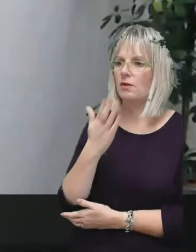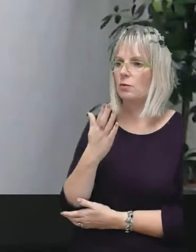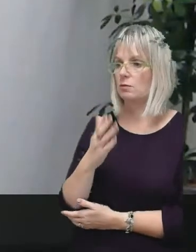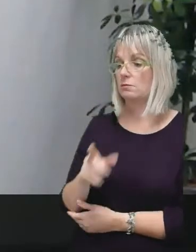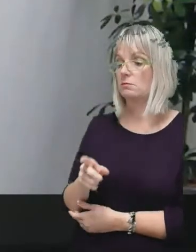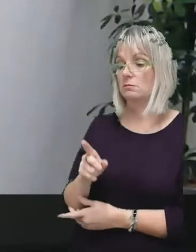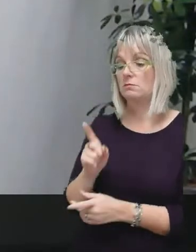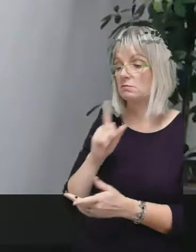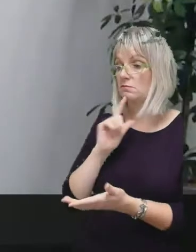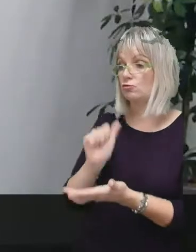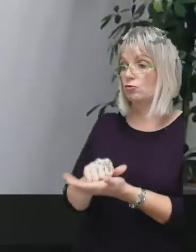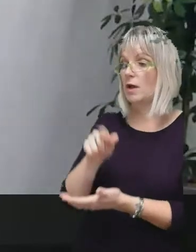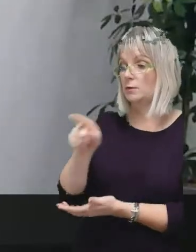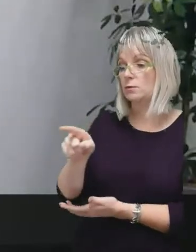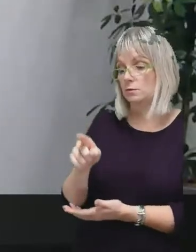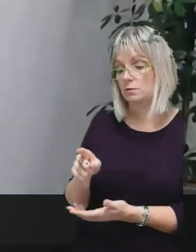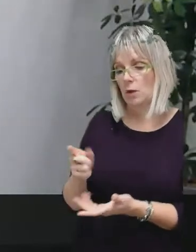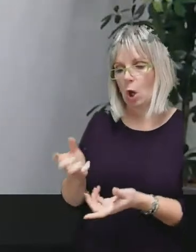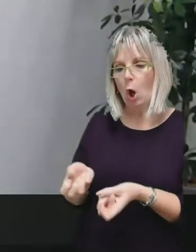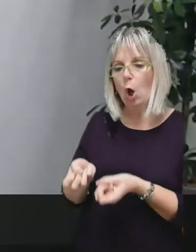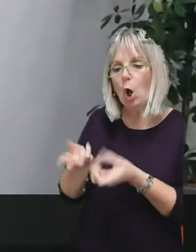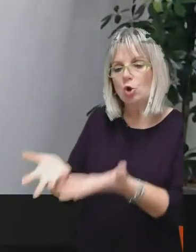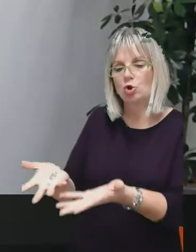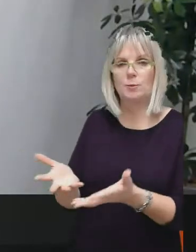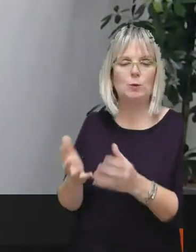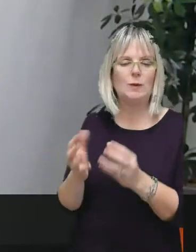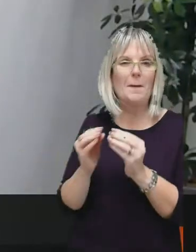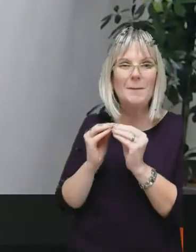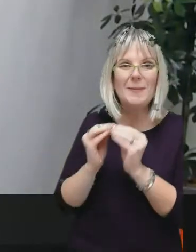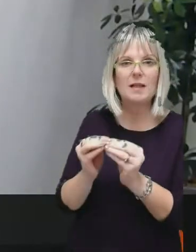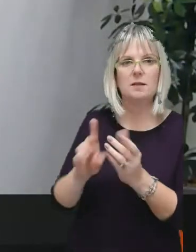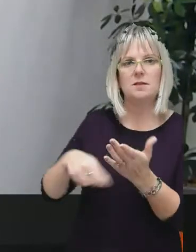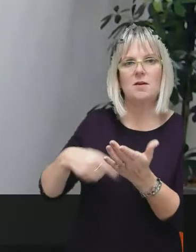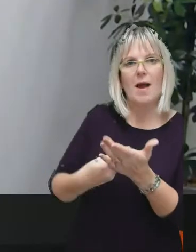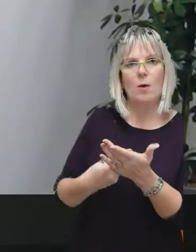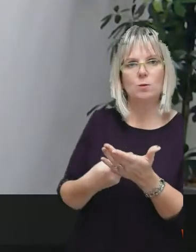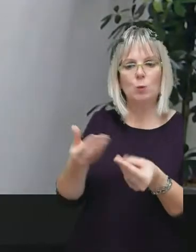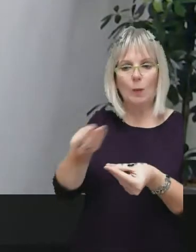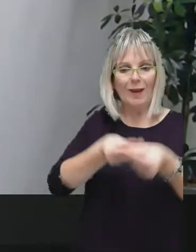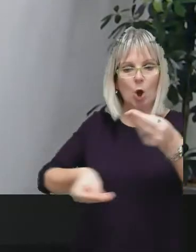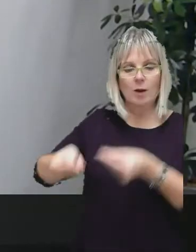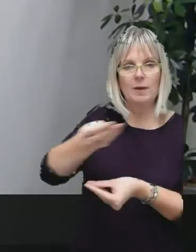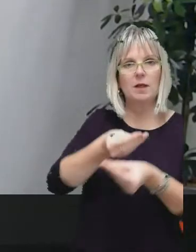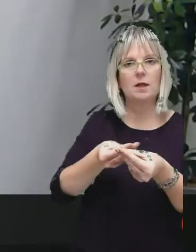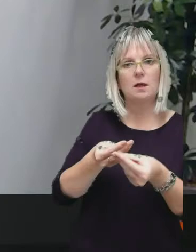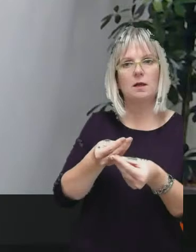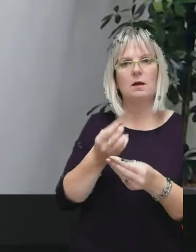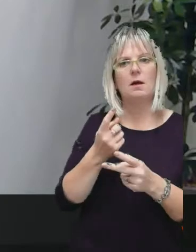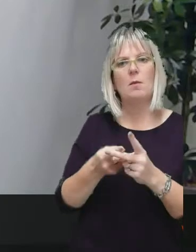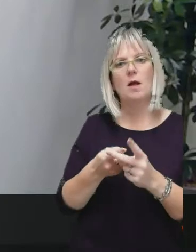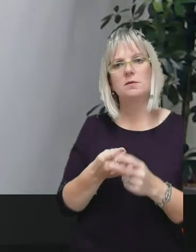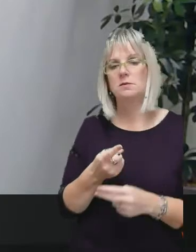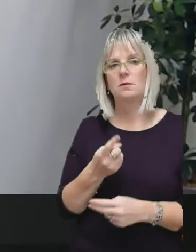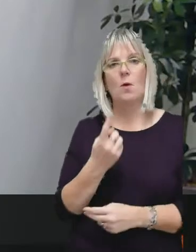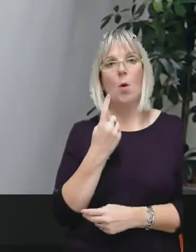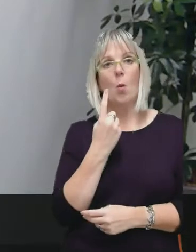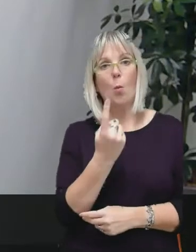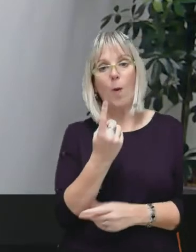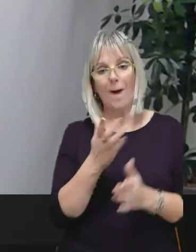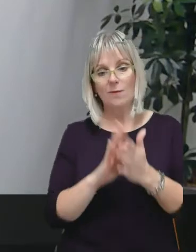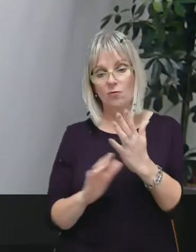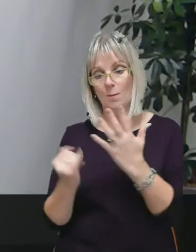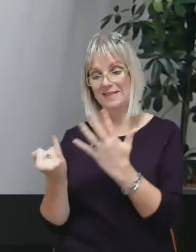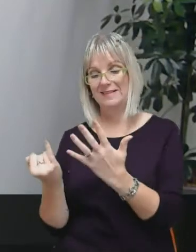our economy in good times, but also 1 out of 6 jobs in our city are in the cultural and creative sector.